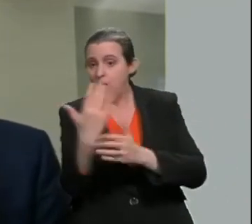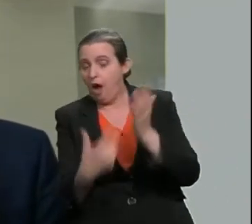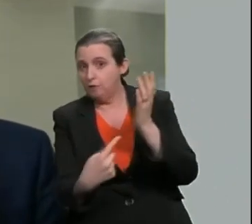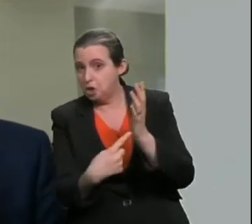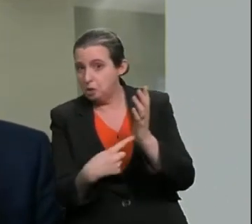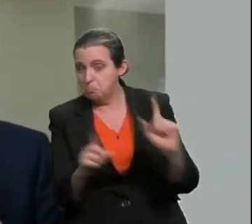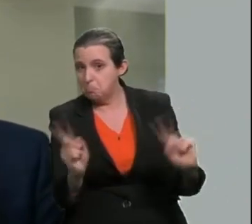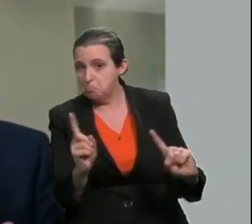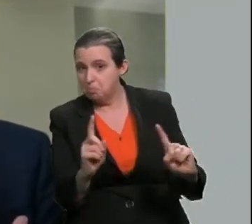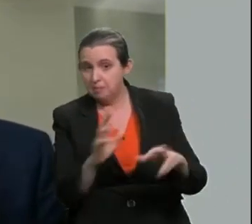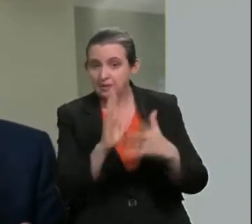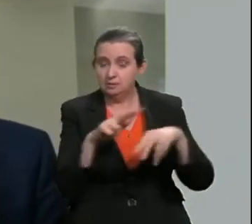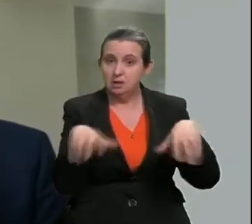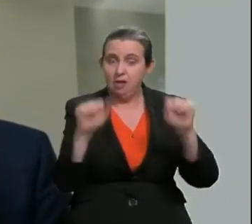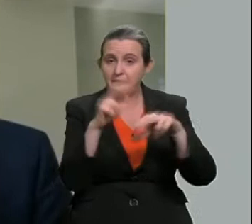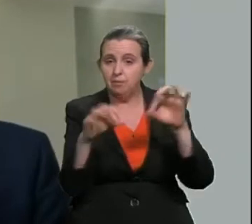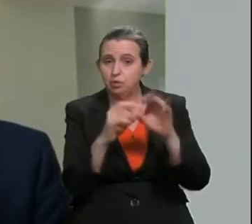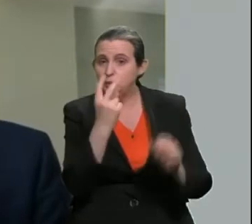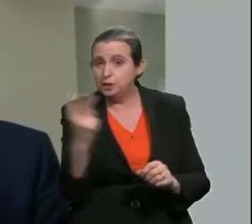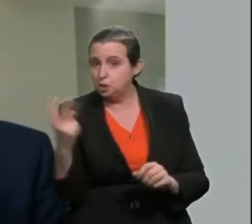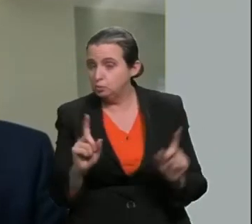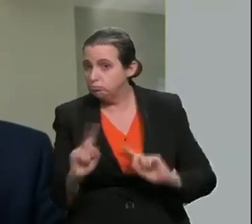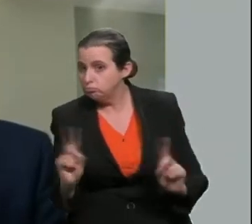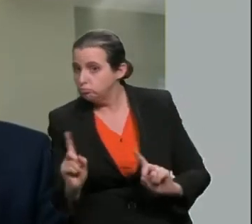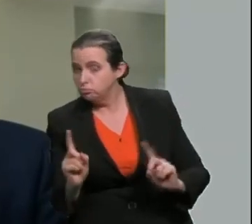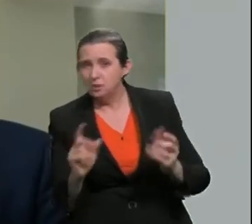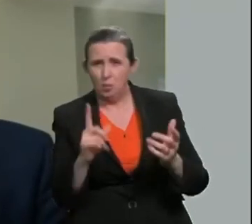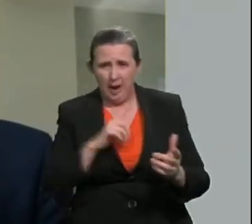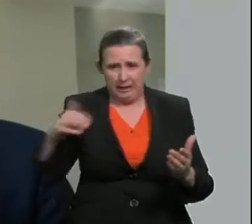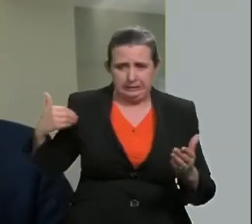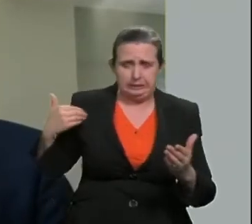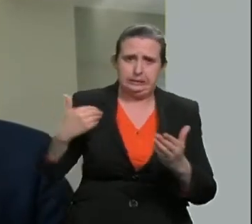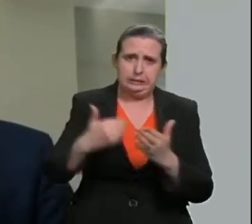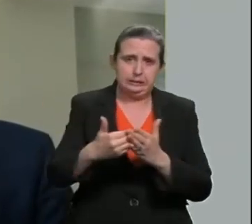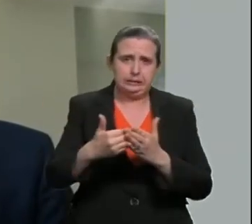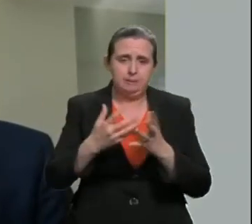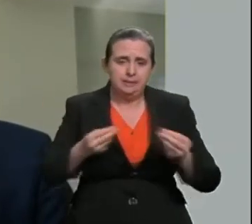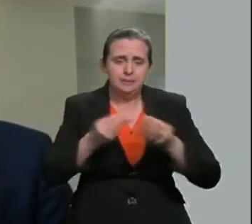from school are not drawn out for any longer than is absolutely necessary?